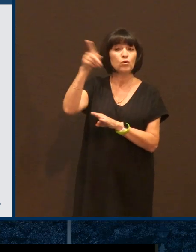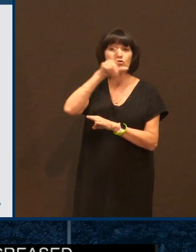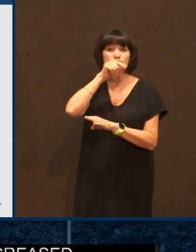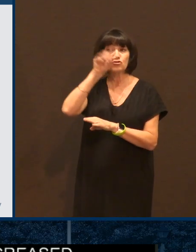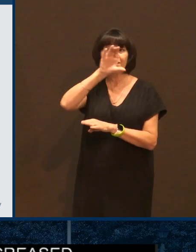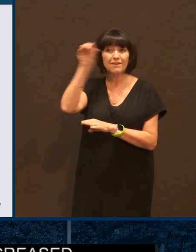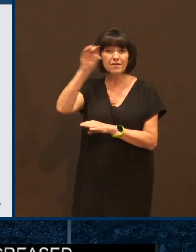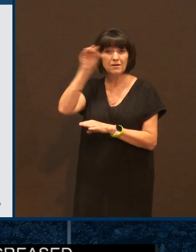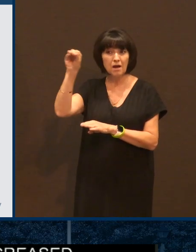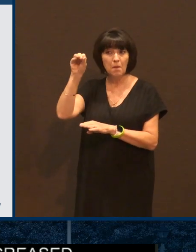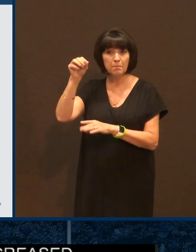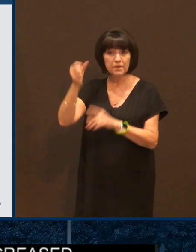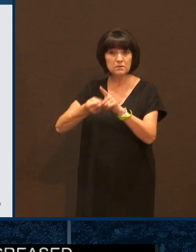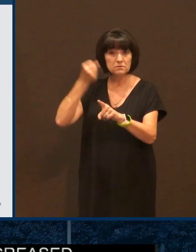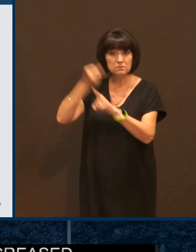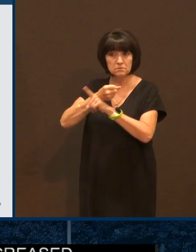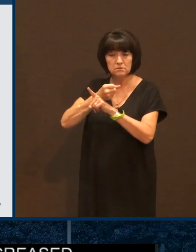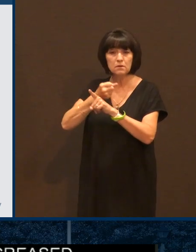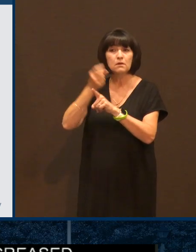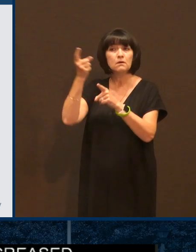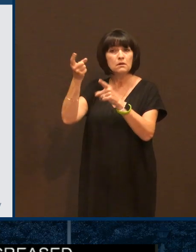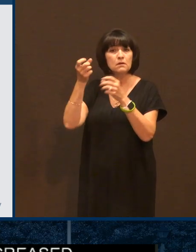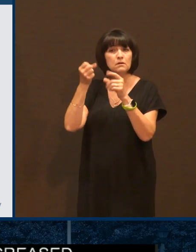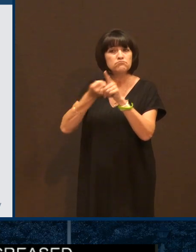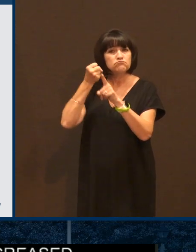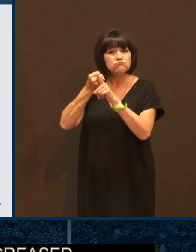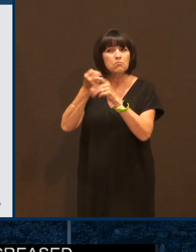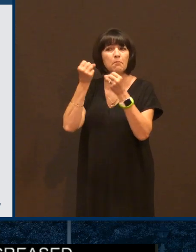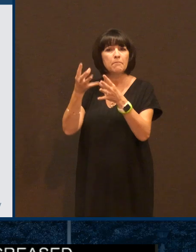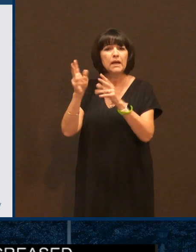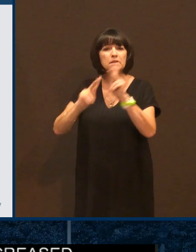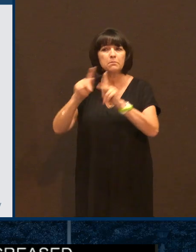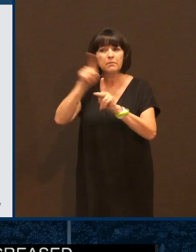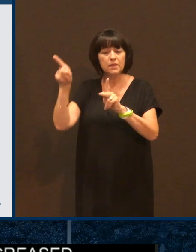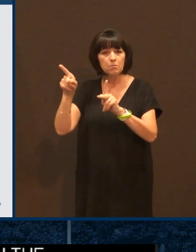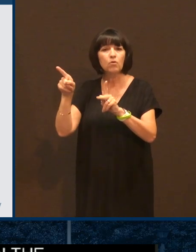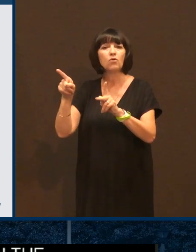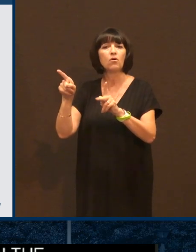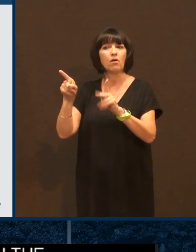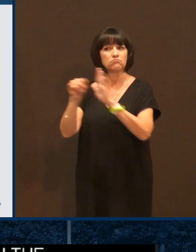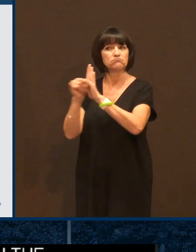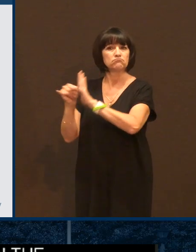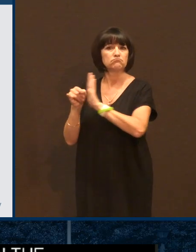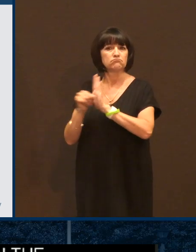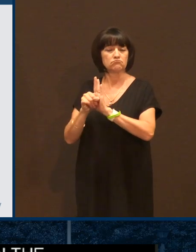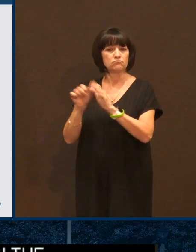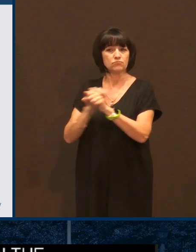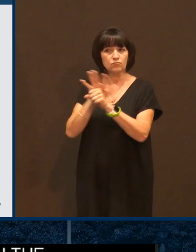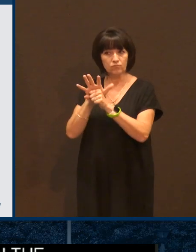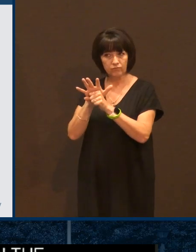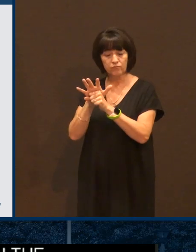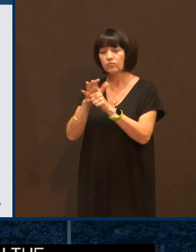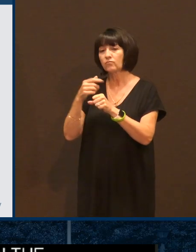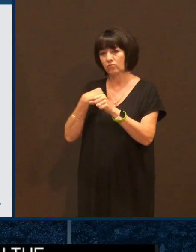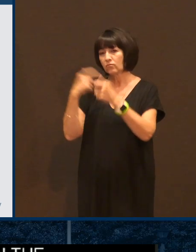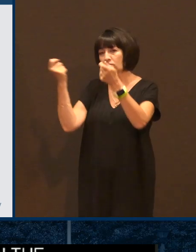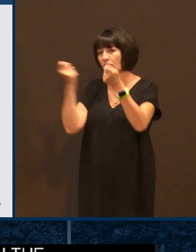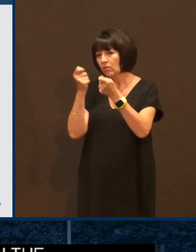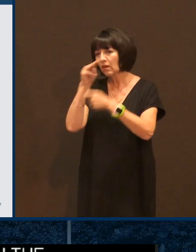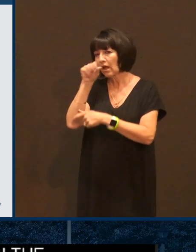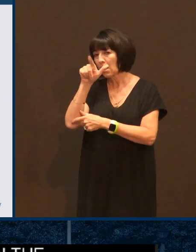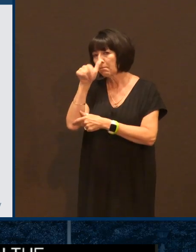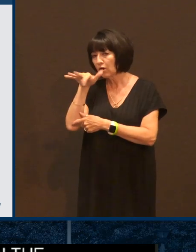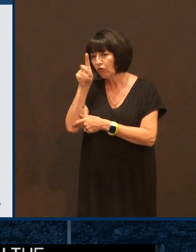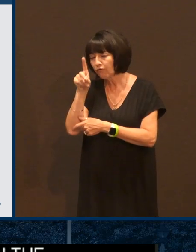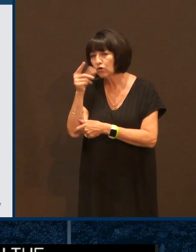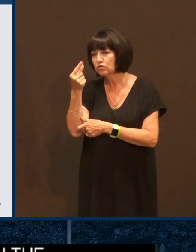we tested intensely in Milford, with Bay Health as a partner, in